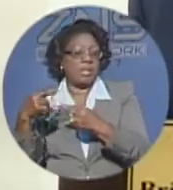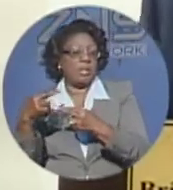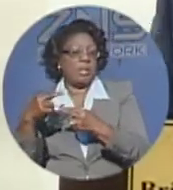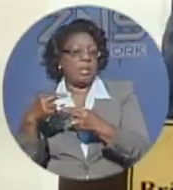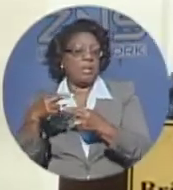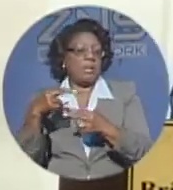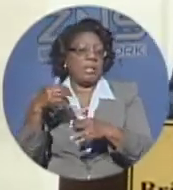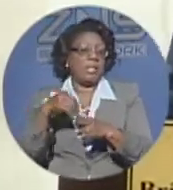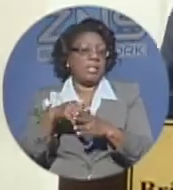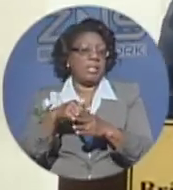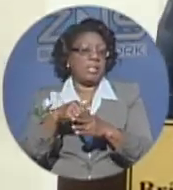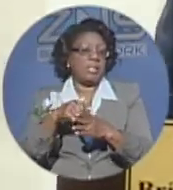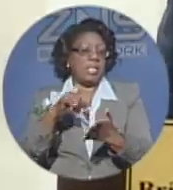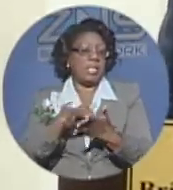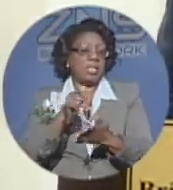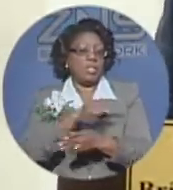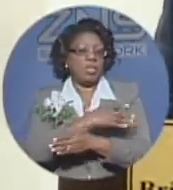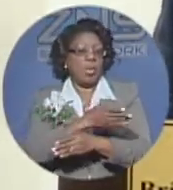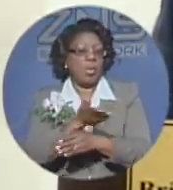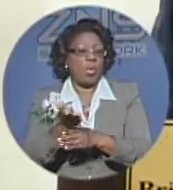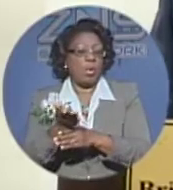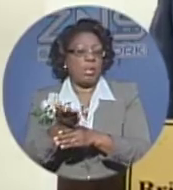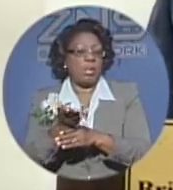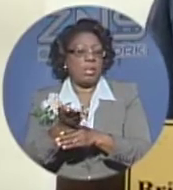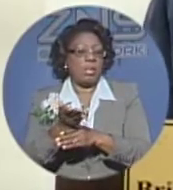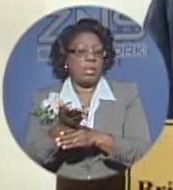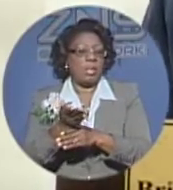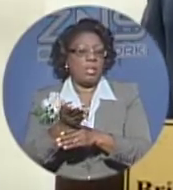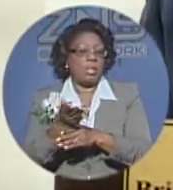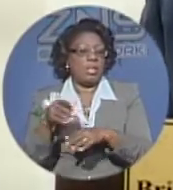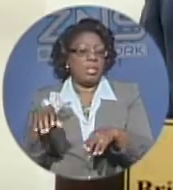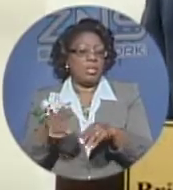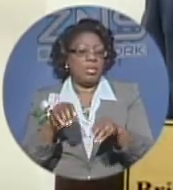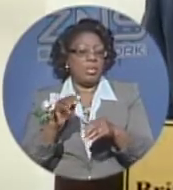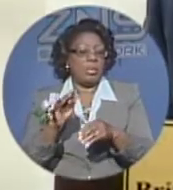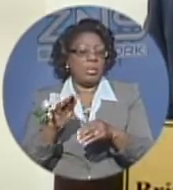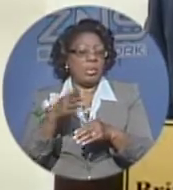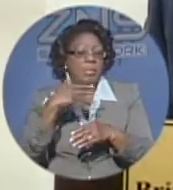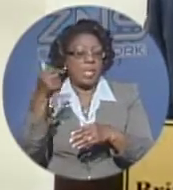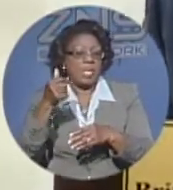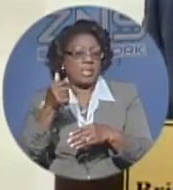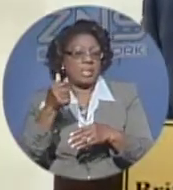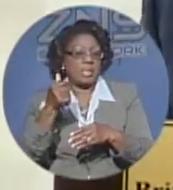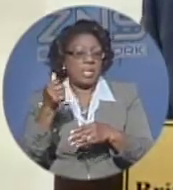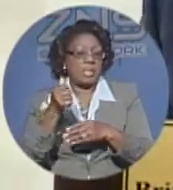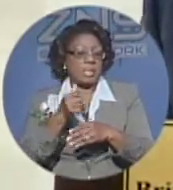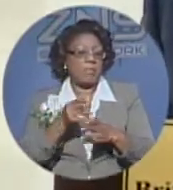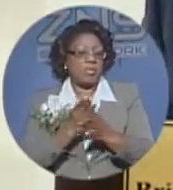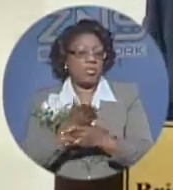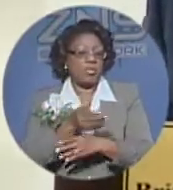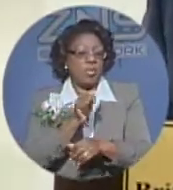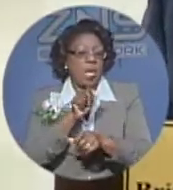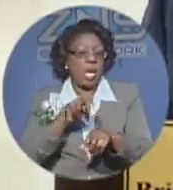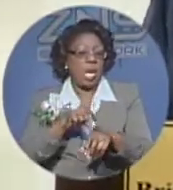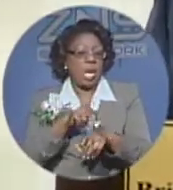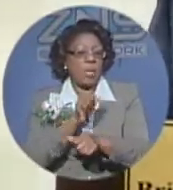investment that you honor this confidence being placed in you through hard work,